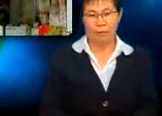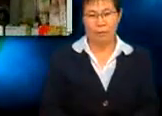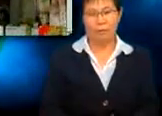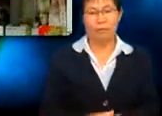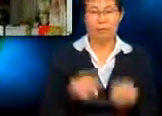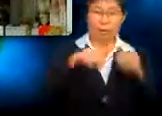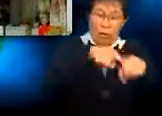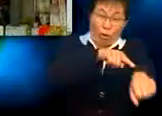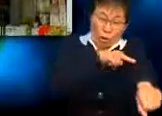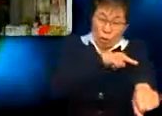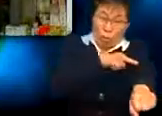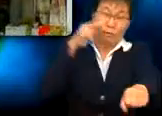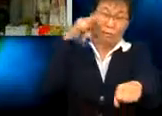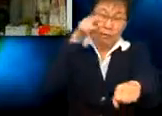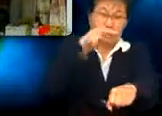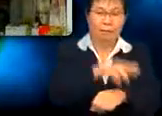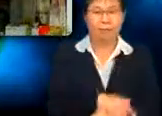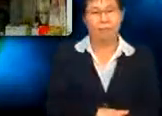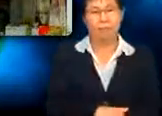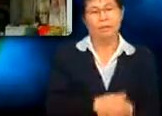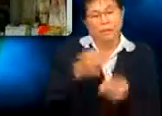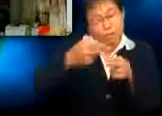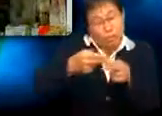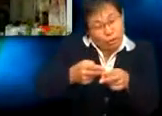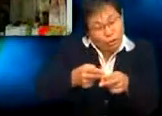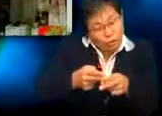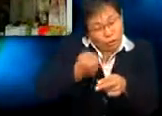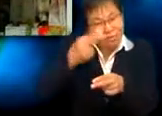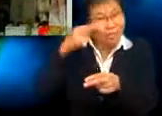are long-sightedness and